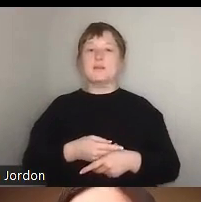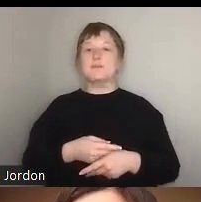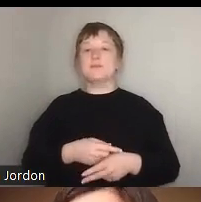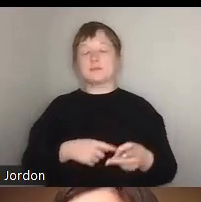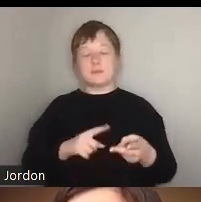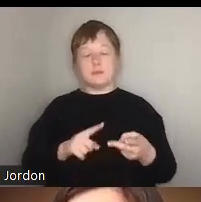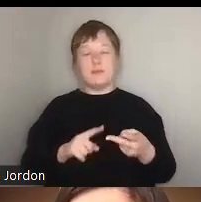or threatened,